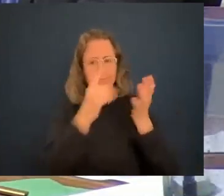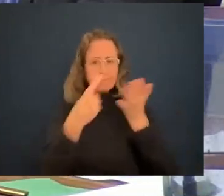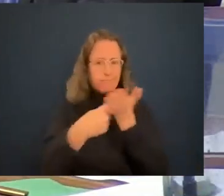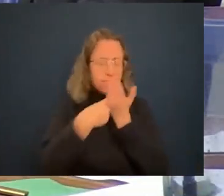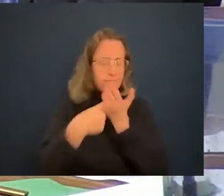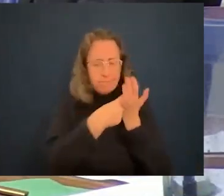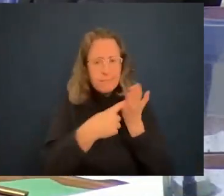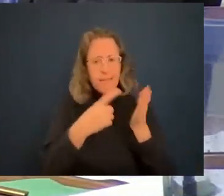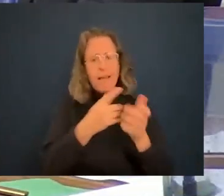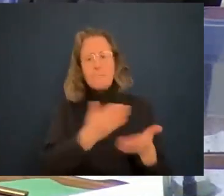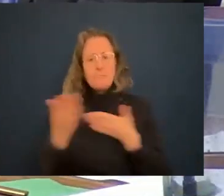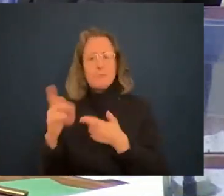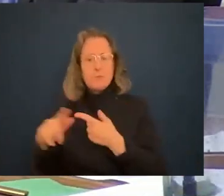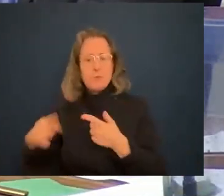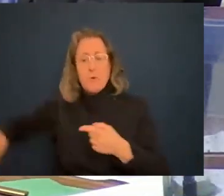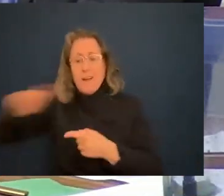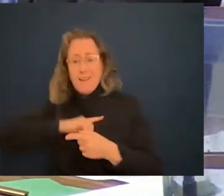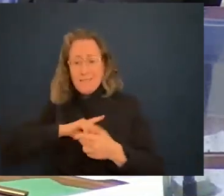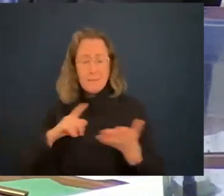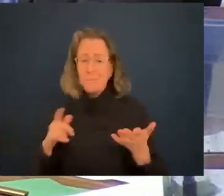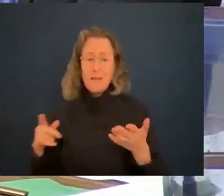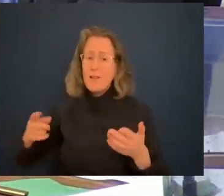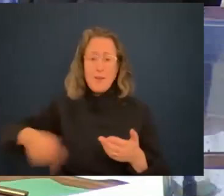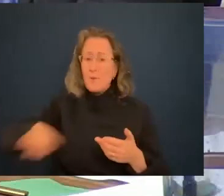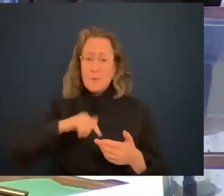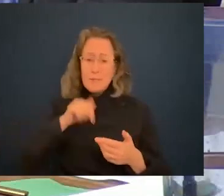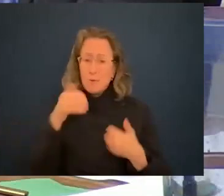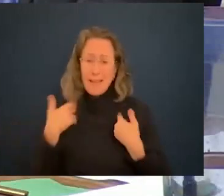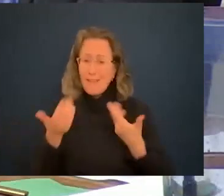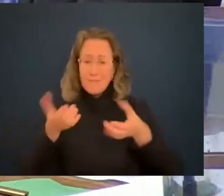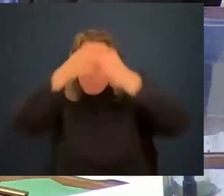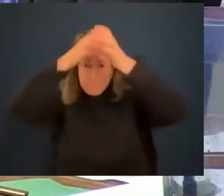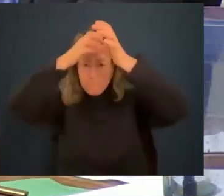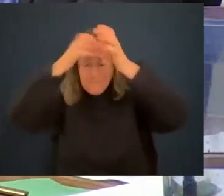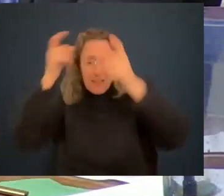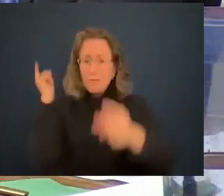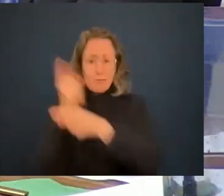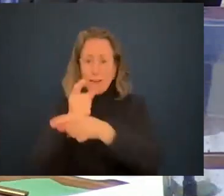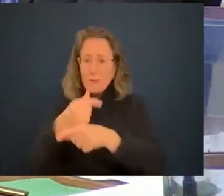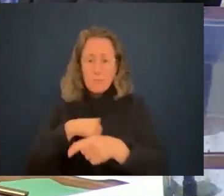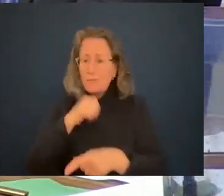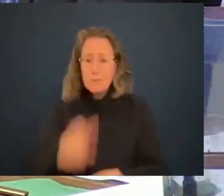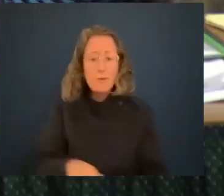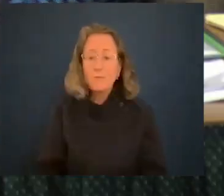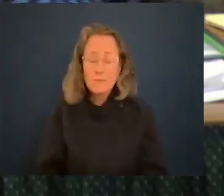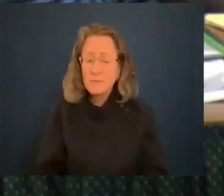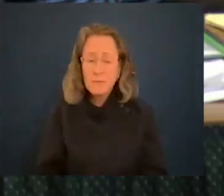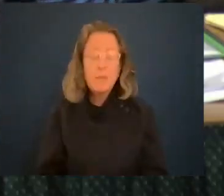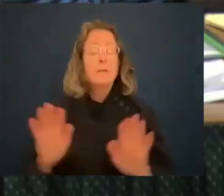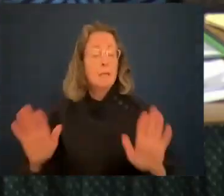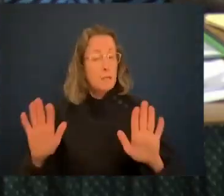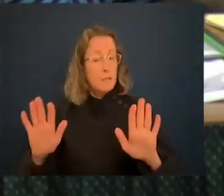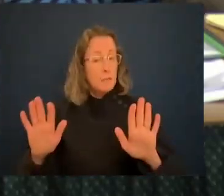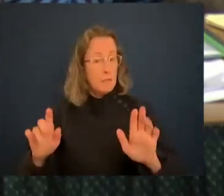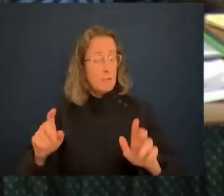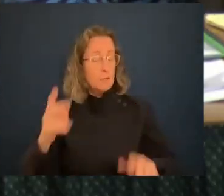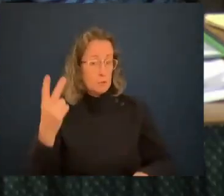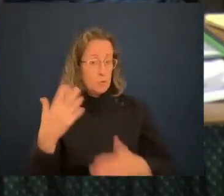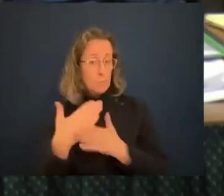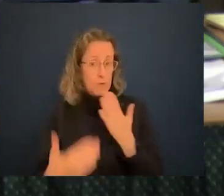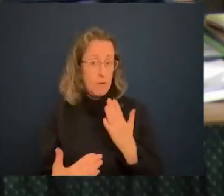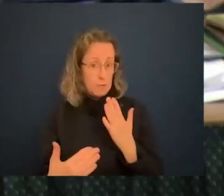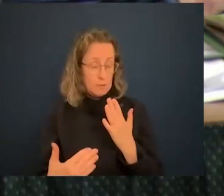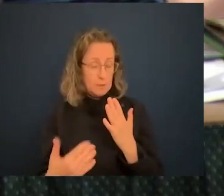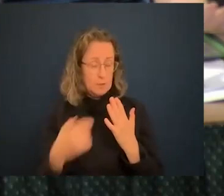that we don't have the expert I don't think we have the expertise and we need some expertise to wrestle with all yes but there's two parts the first part